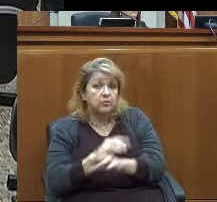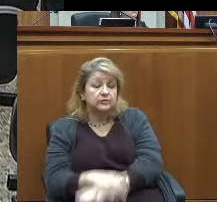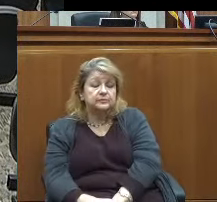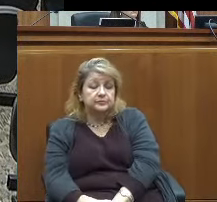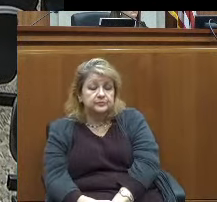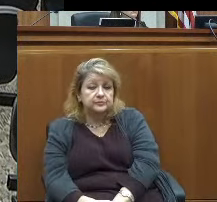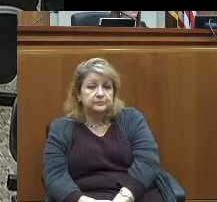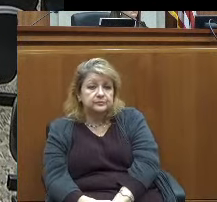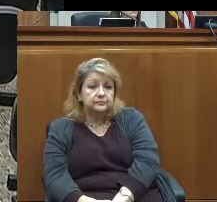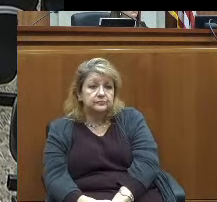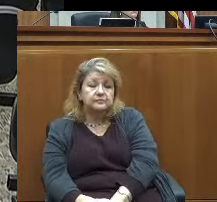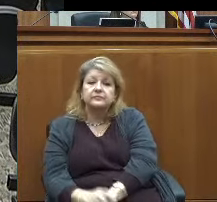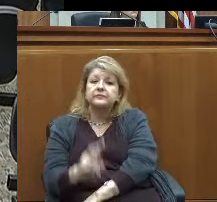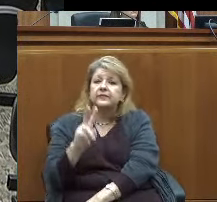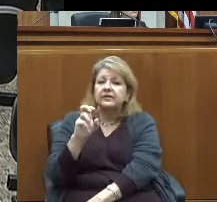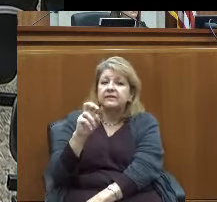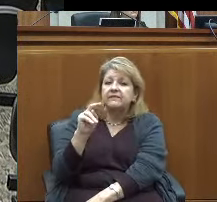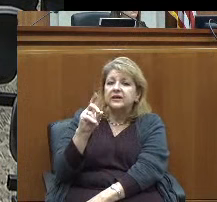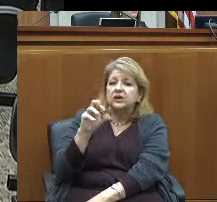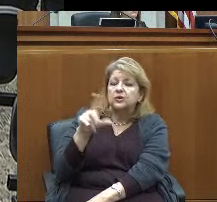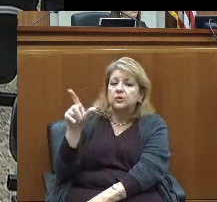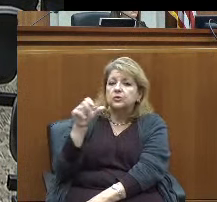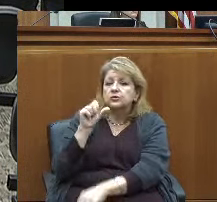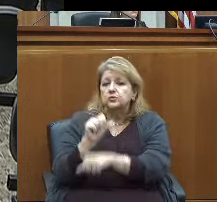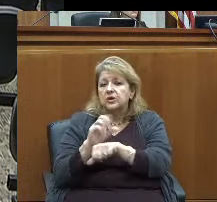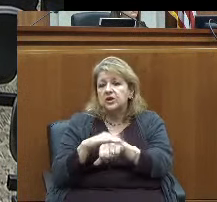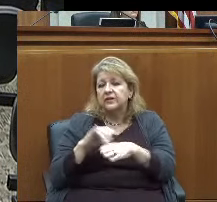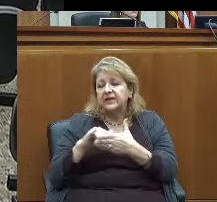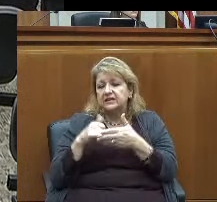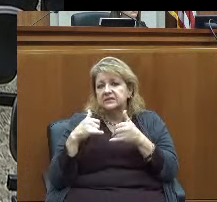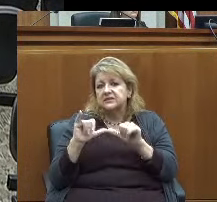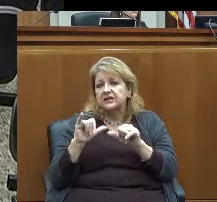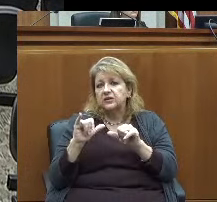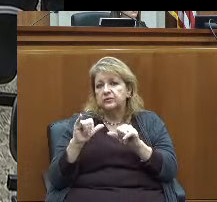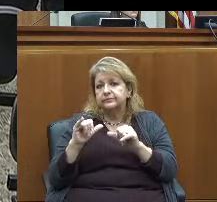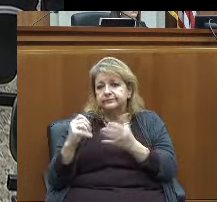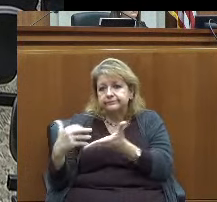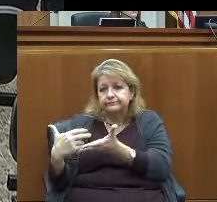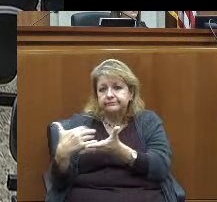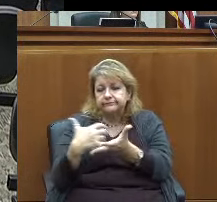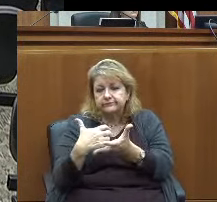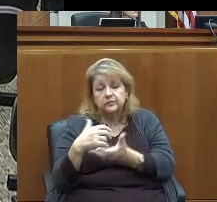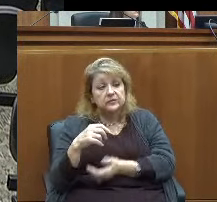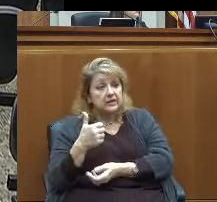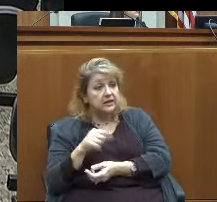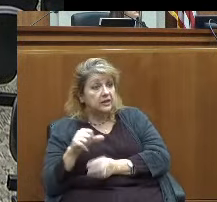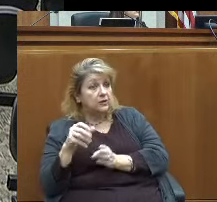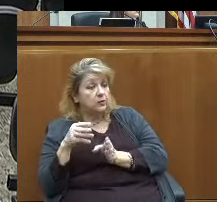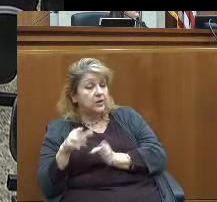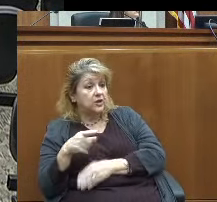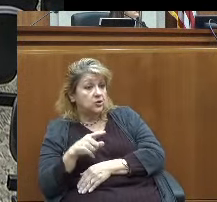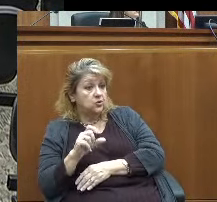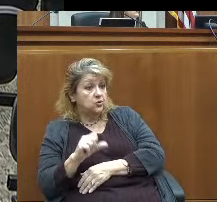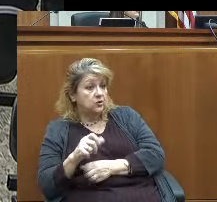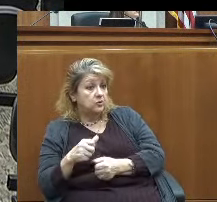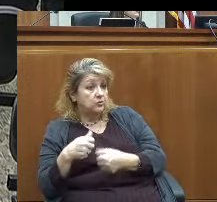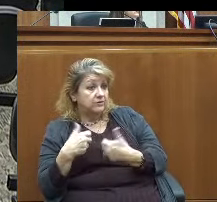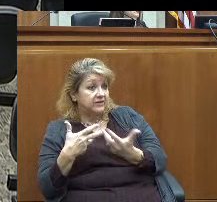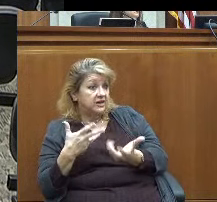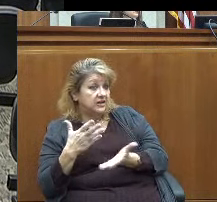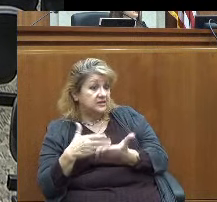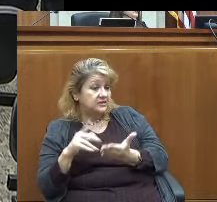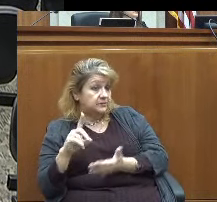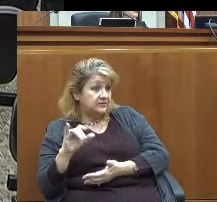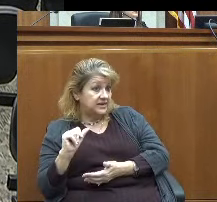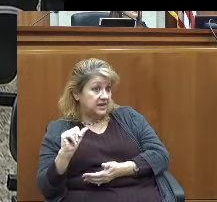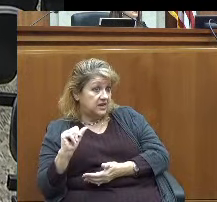but our vendor who's working on that is still compiling that. Do you think there's any way that you could provide any data